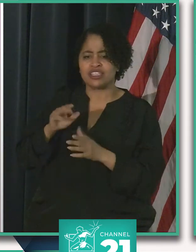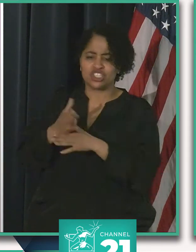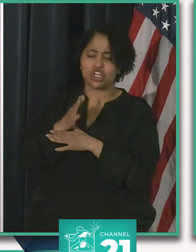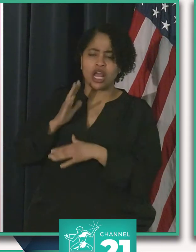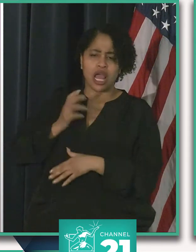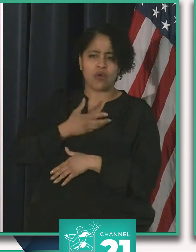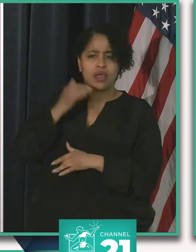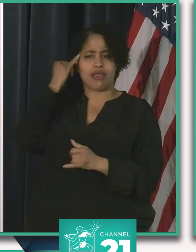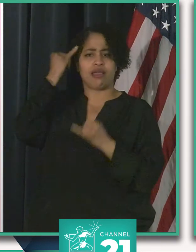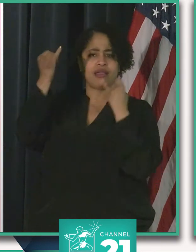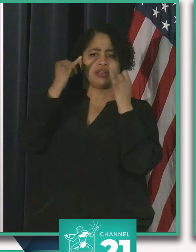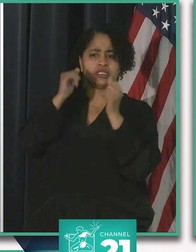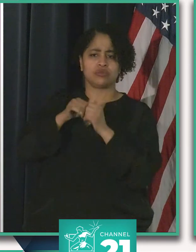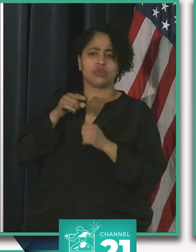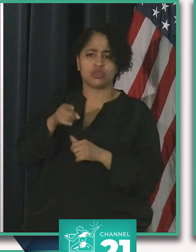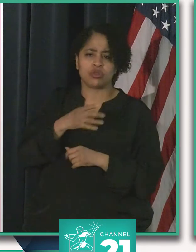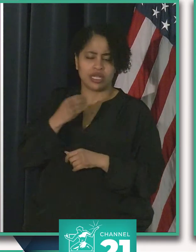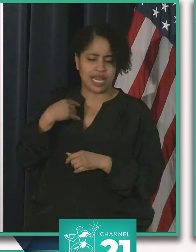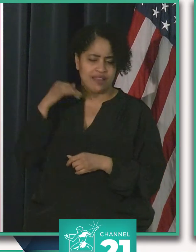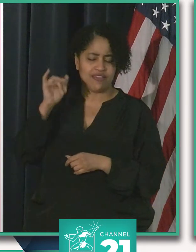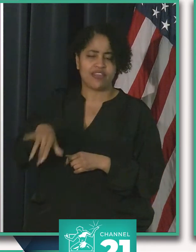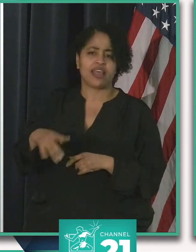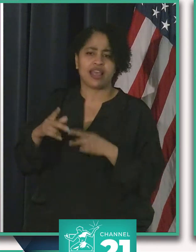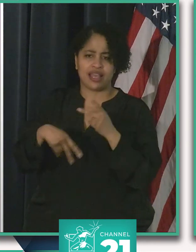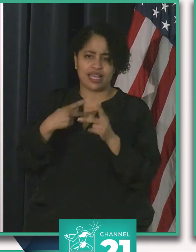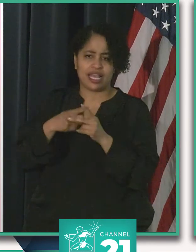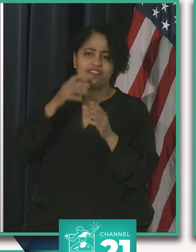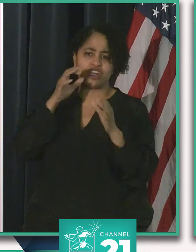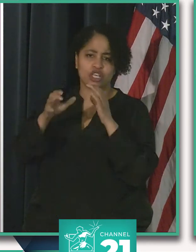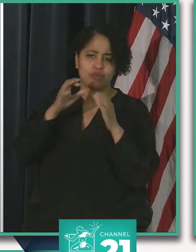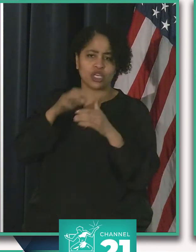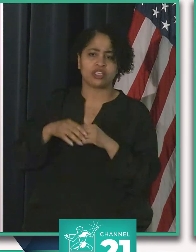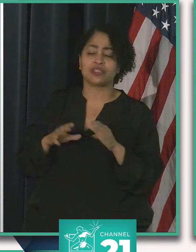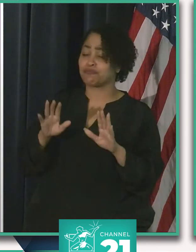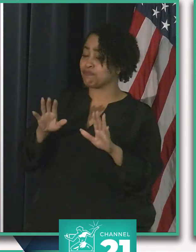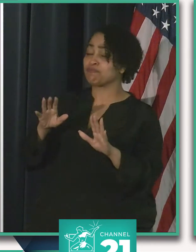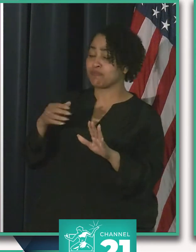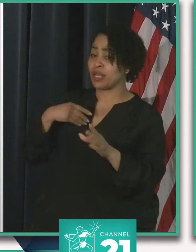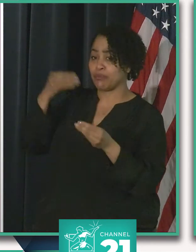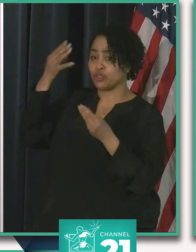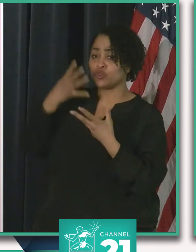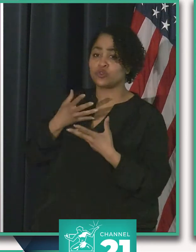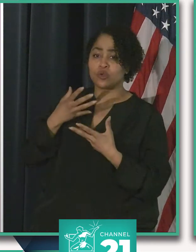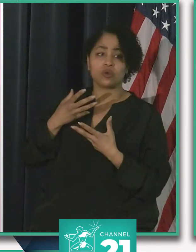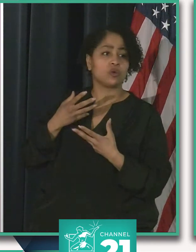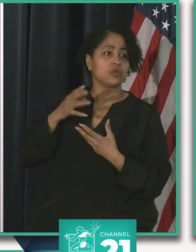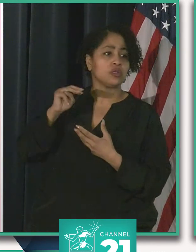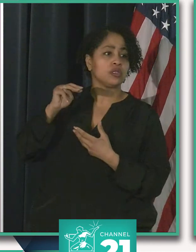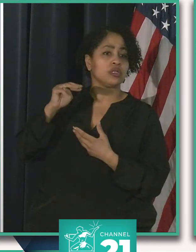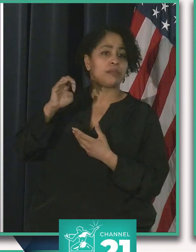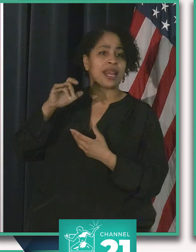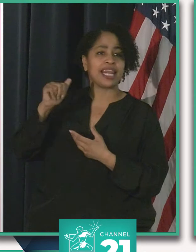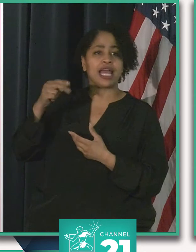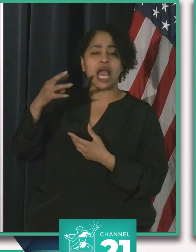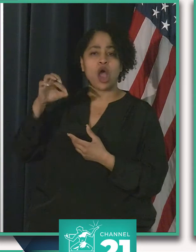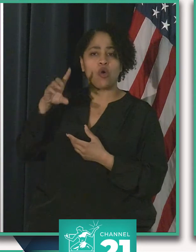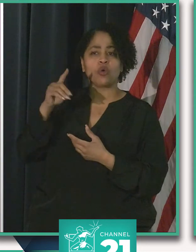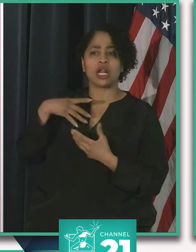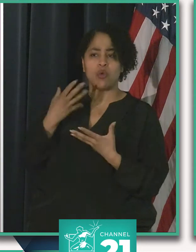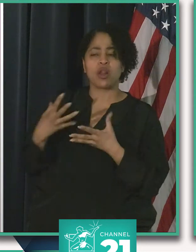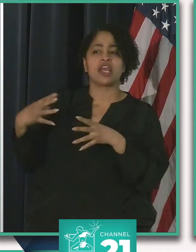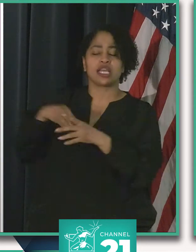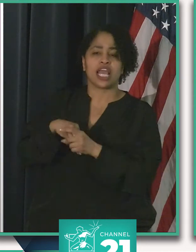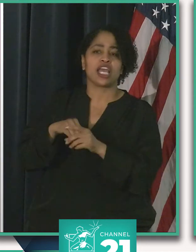you and to have that type of communication. I've told Malia Howard, our district manager, I want to be